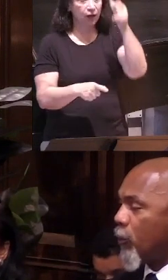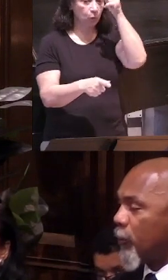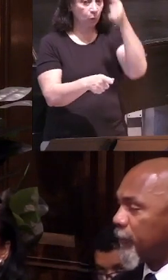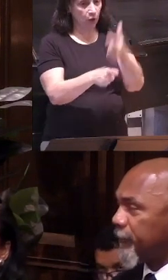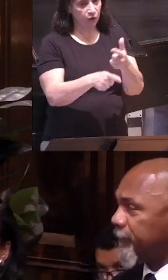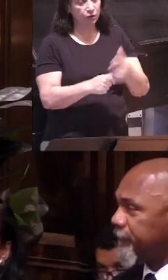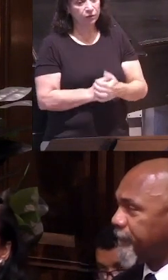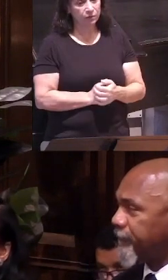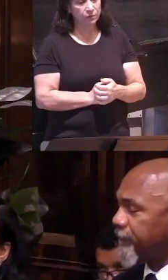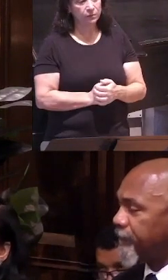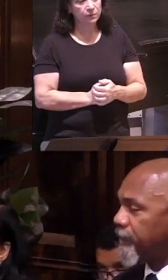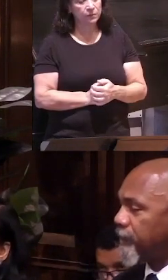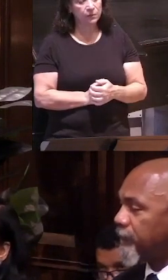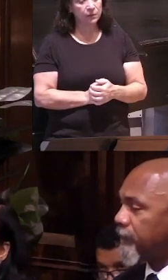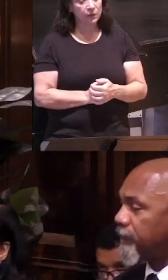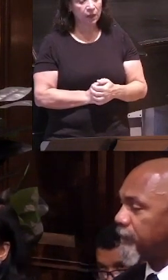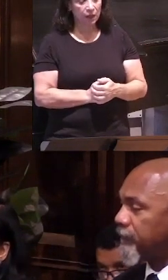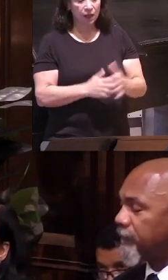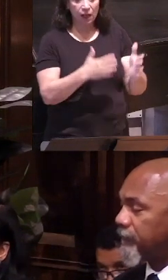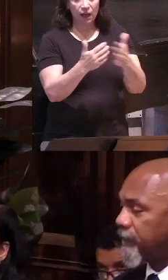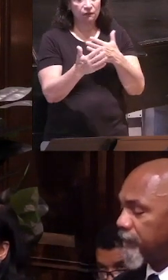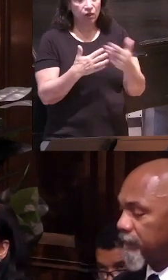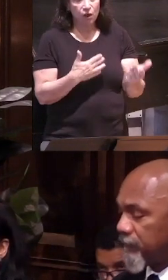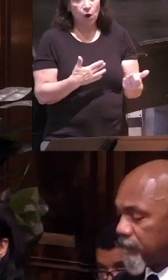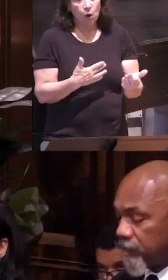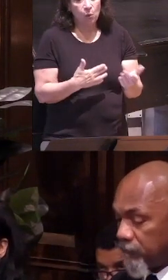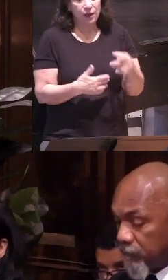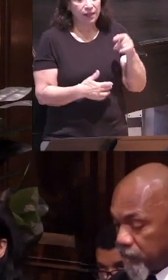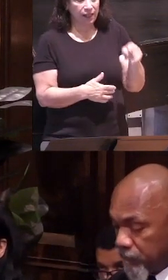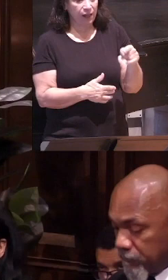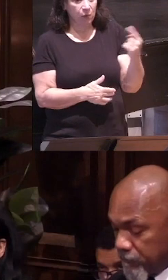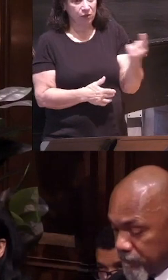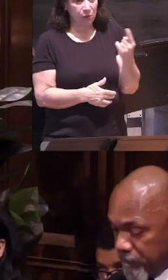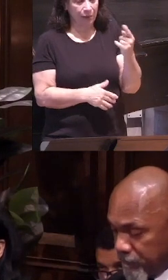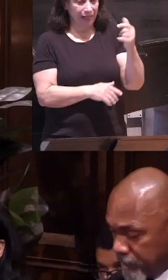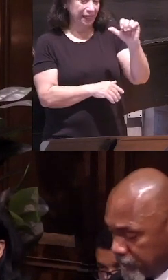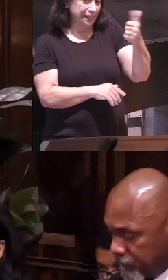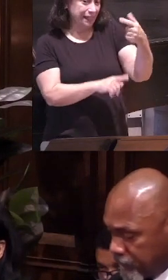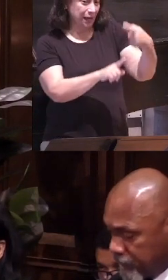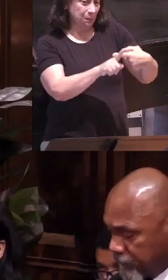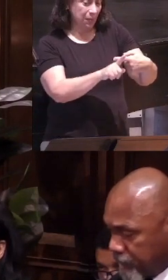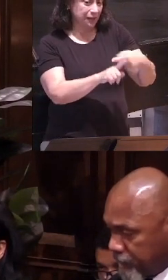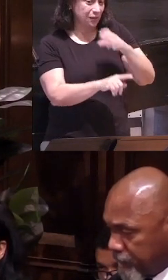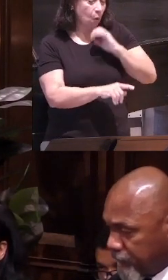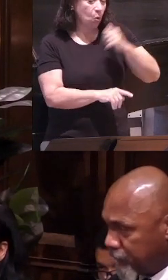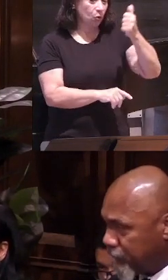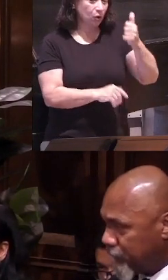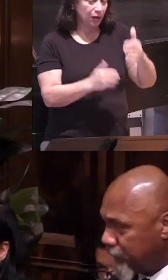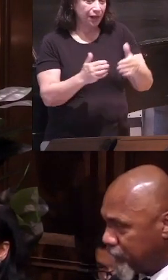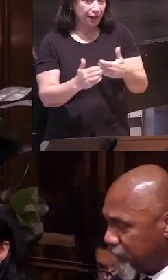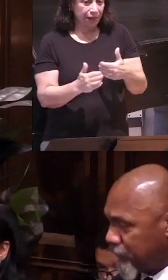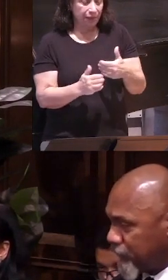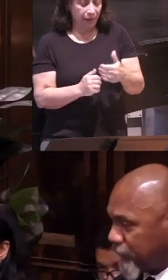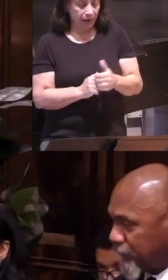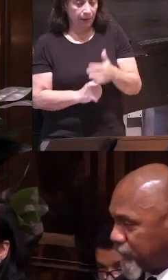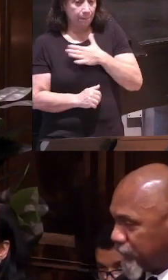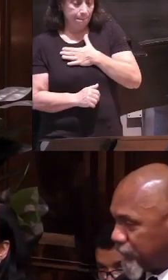brother. Even though he was only 10 months older than my twin and